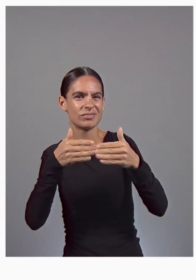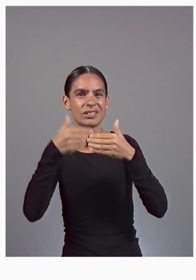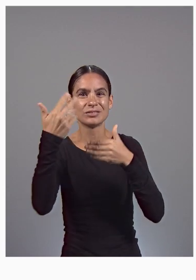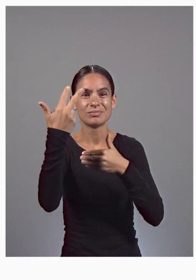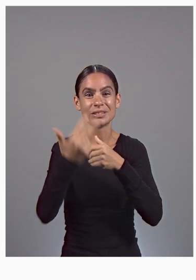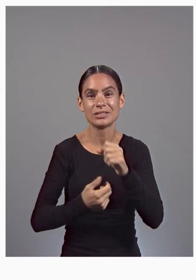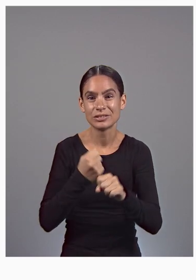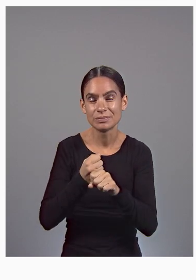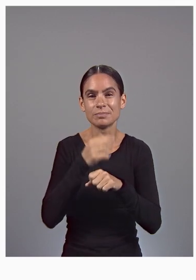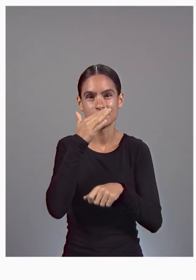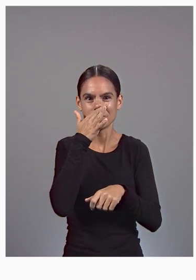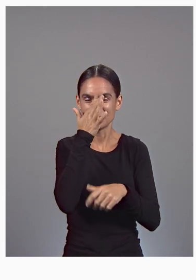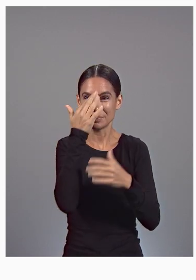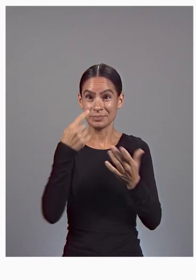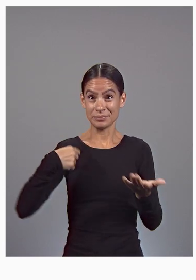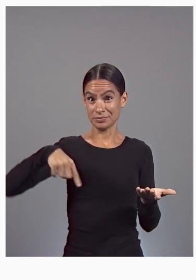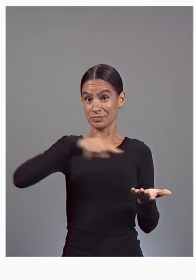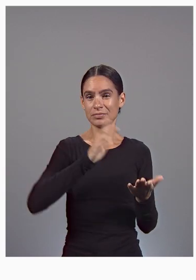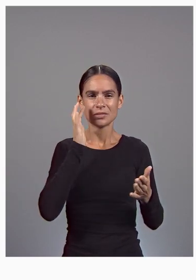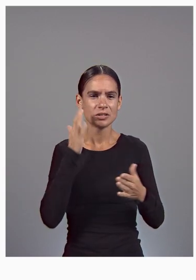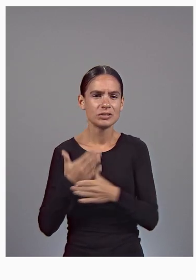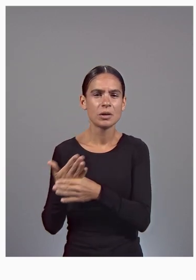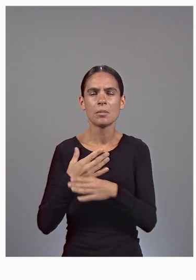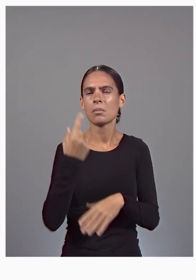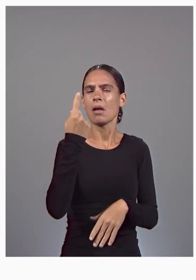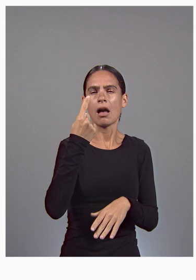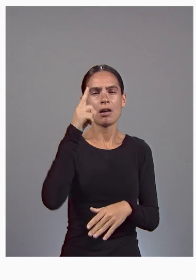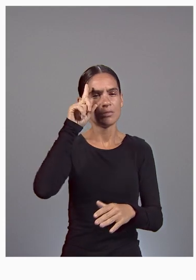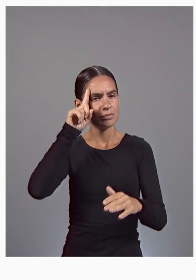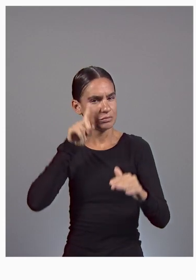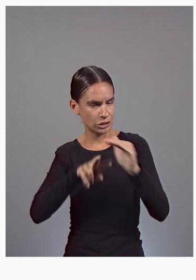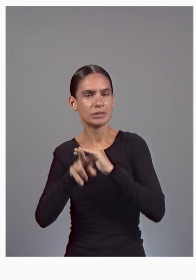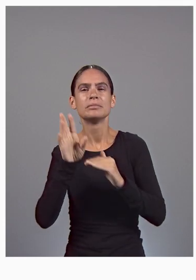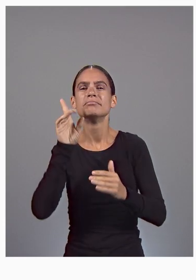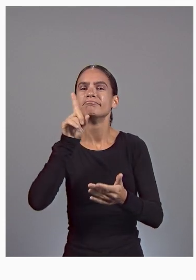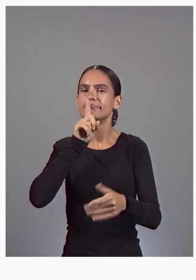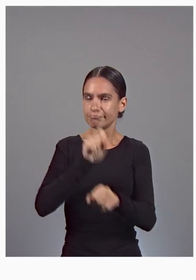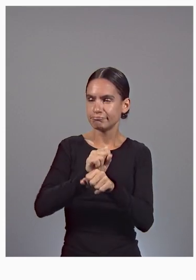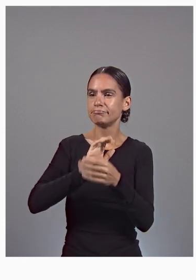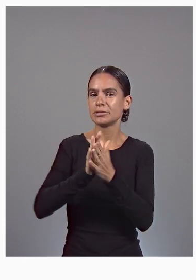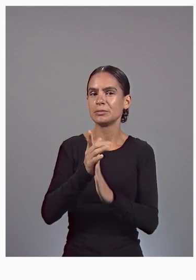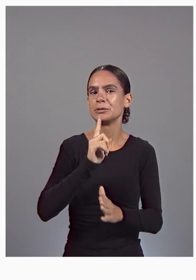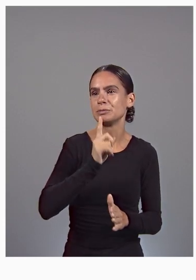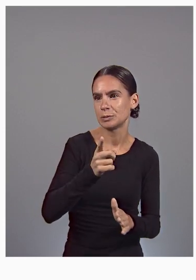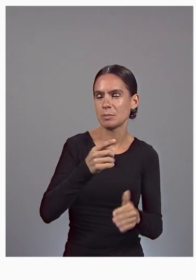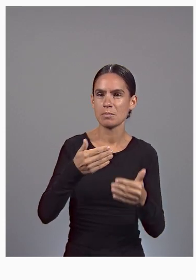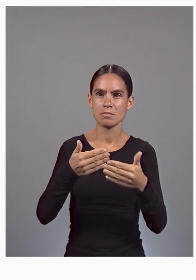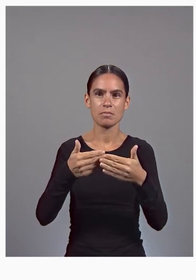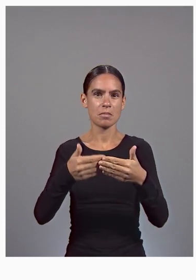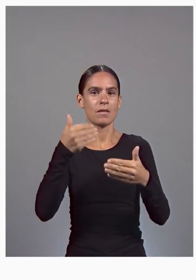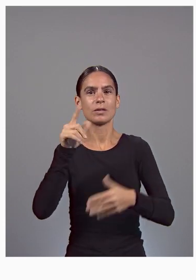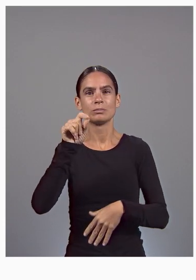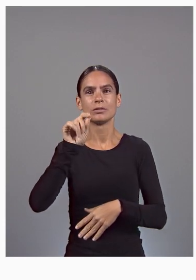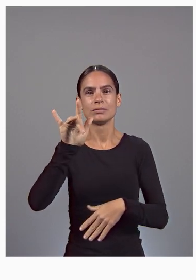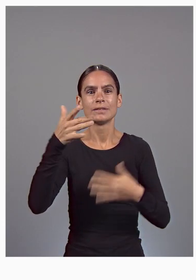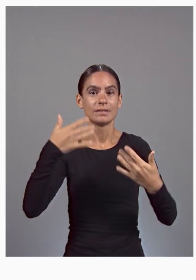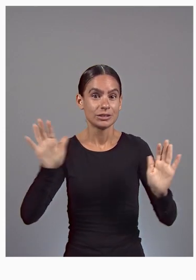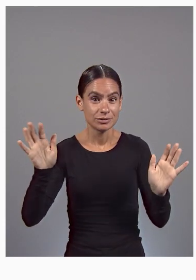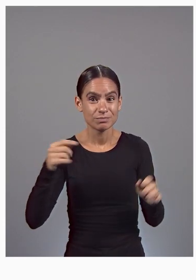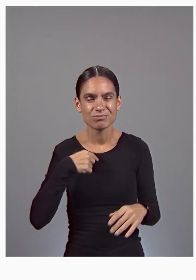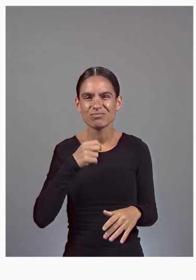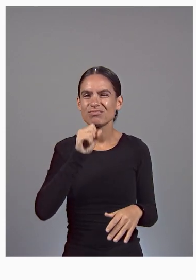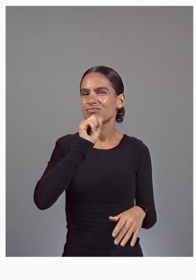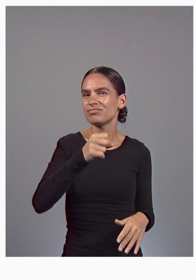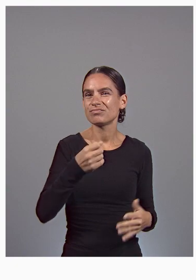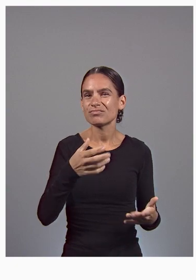will share the one prediction we believe will be true by the end of 2025. And we'd love to hear what predictions you all come up with